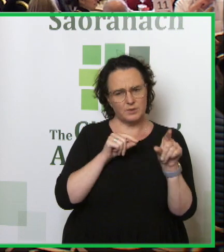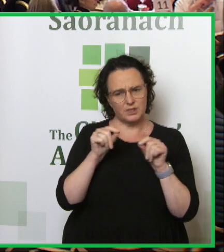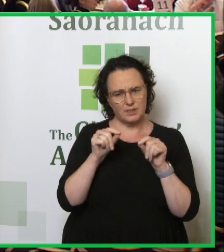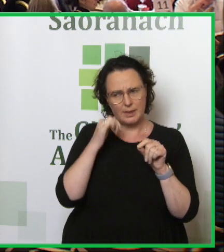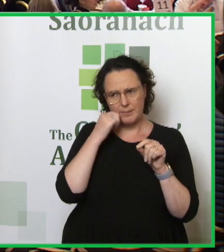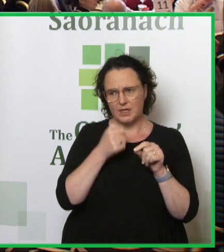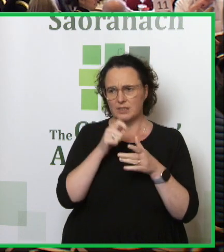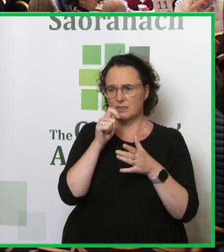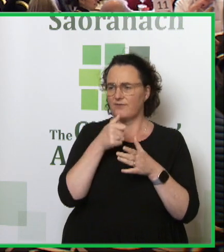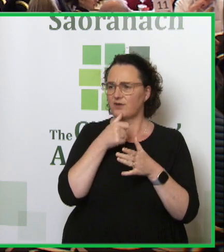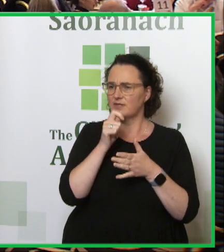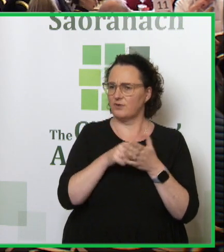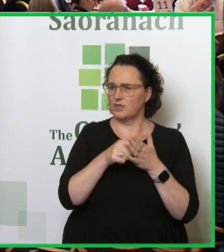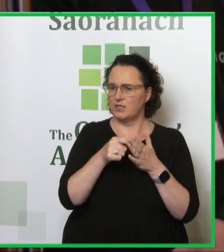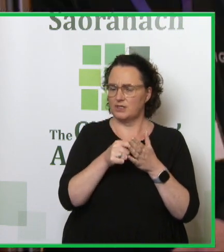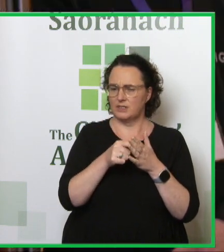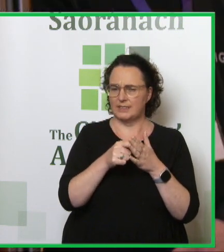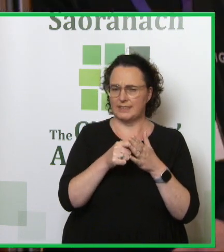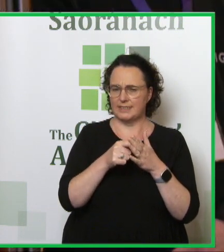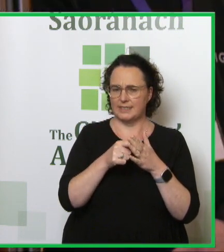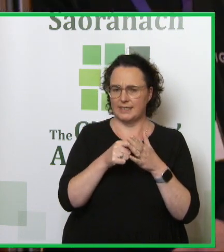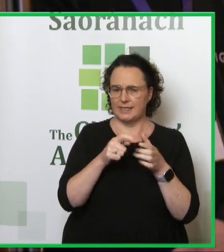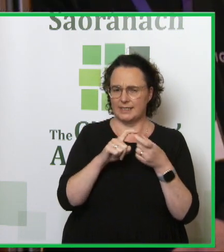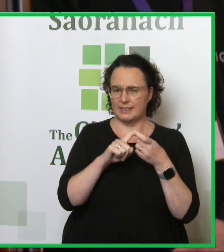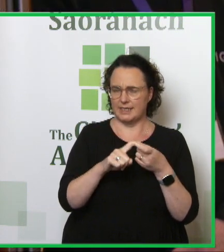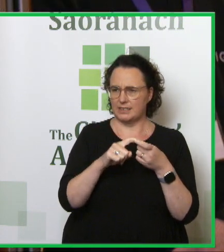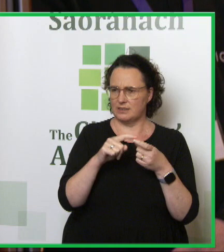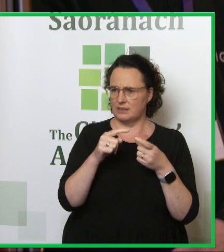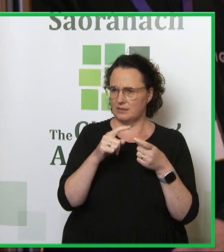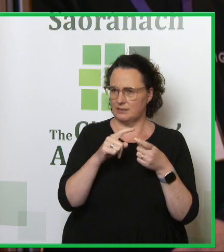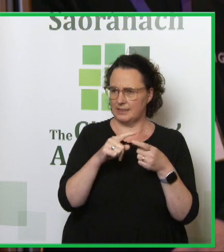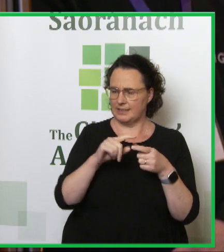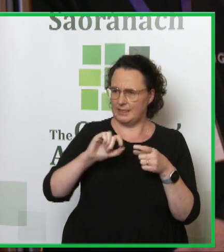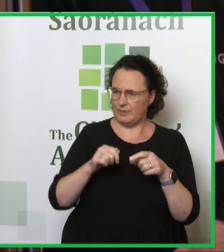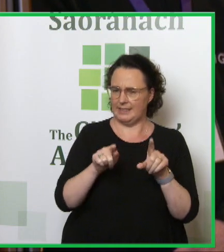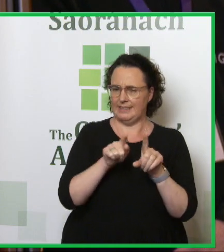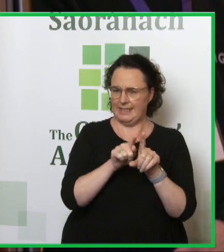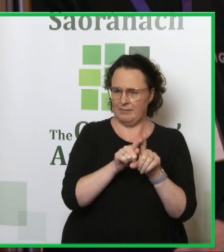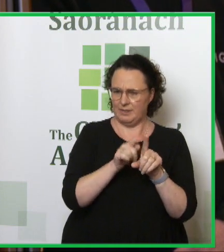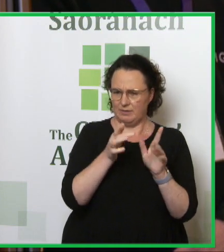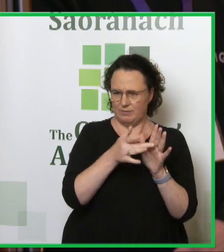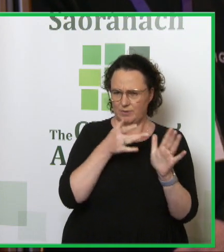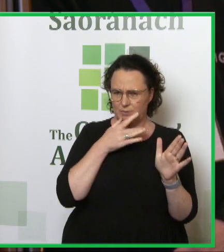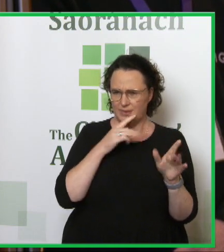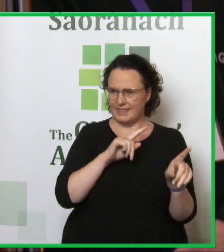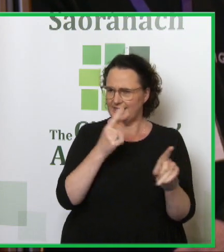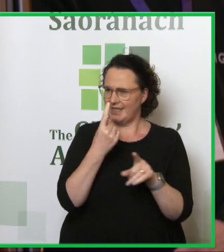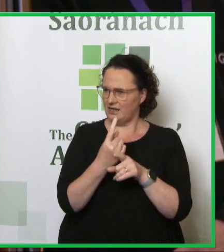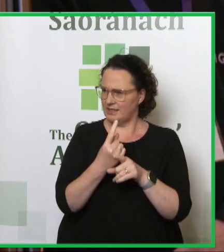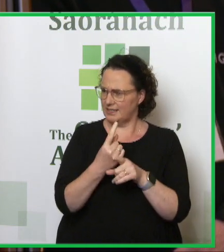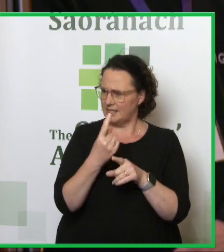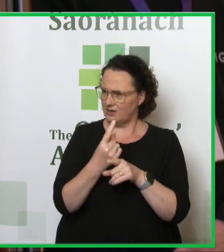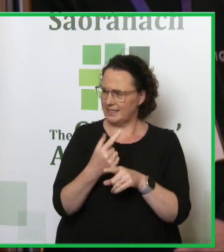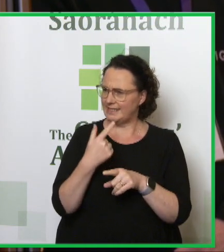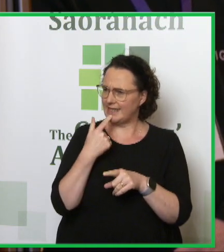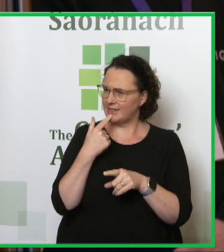did was to eliminate the status quo. And as we're seeing here, it's having a big impact on second and third count.